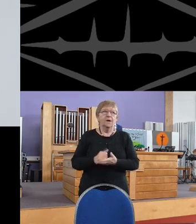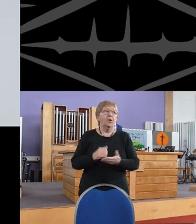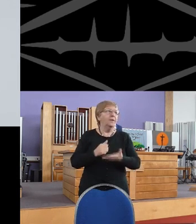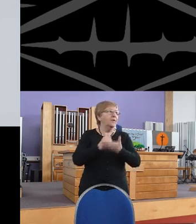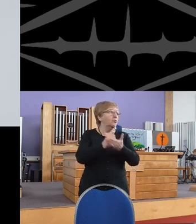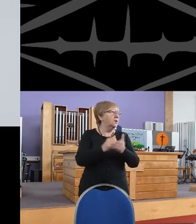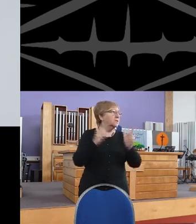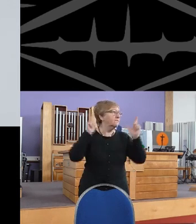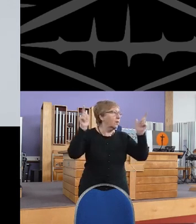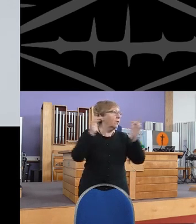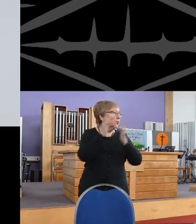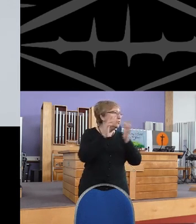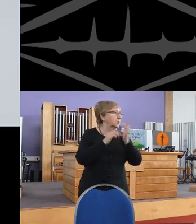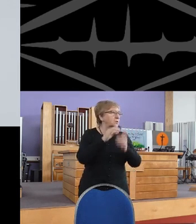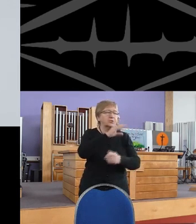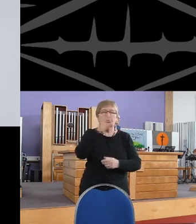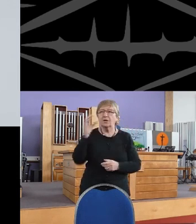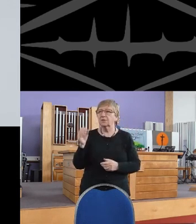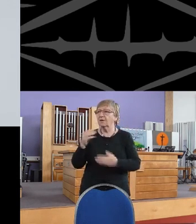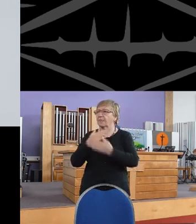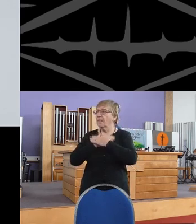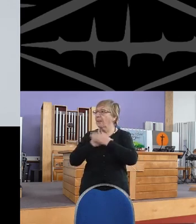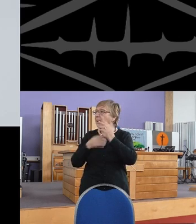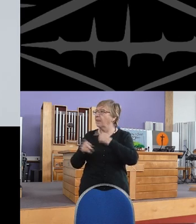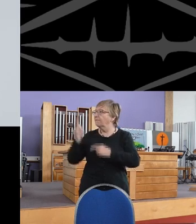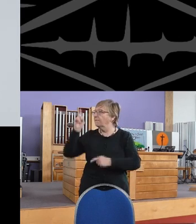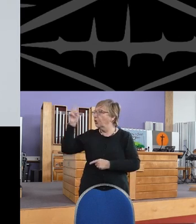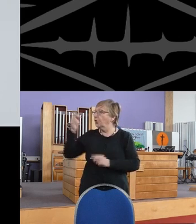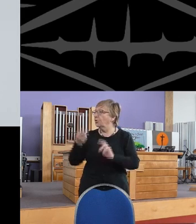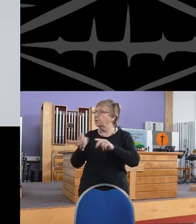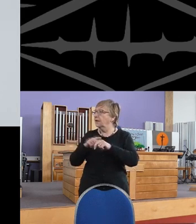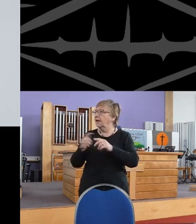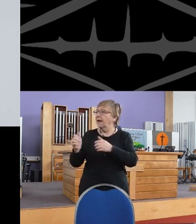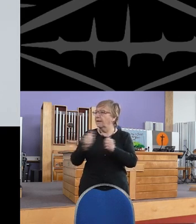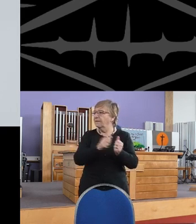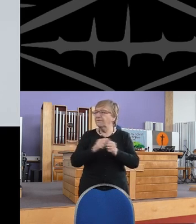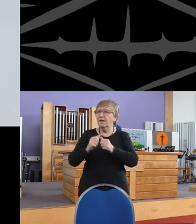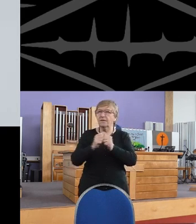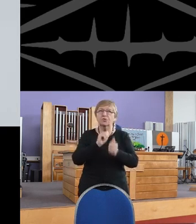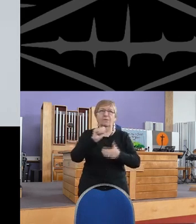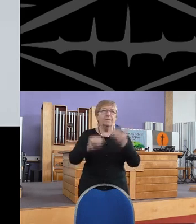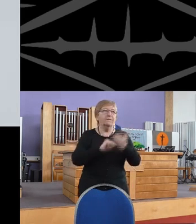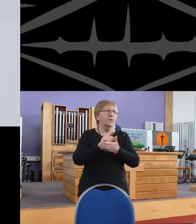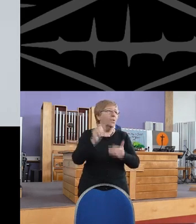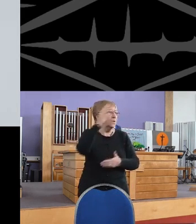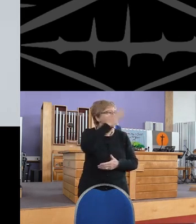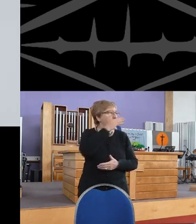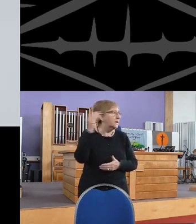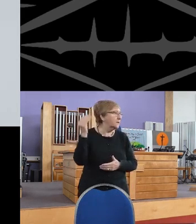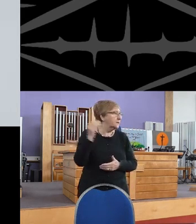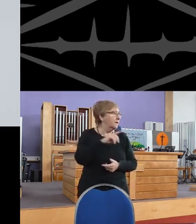And now may the grace of our Lord Jesus Christ, the love of God, and the